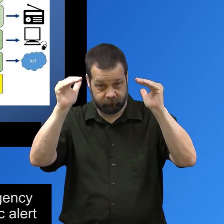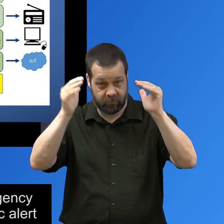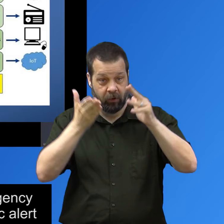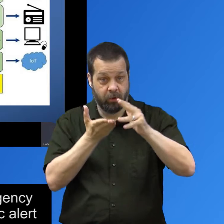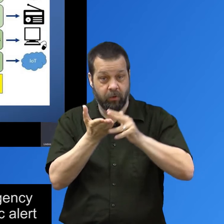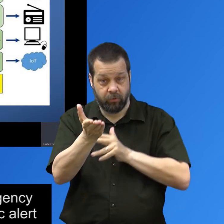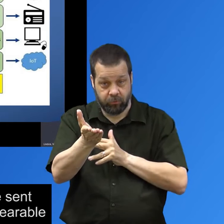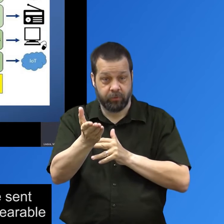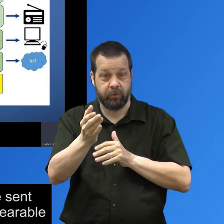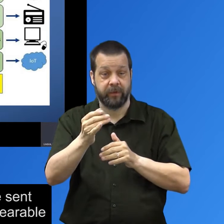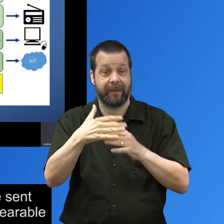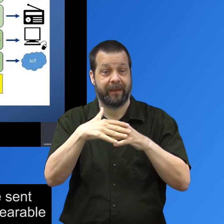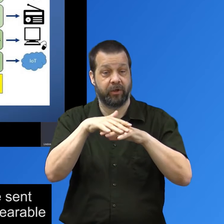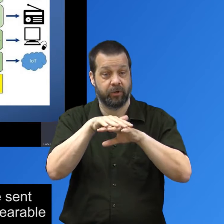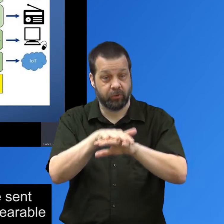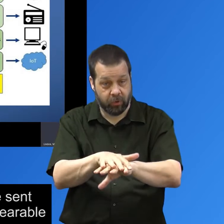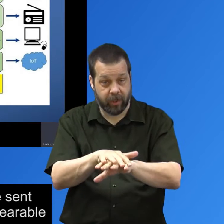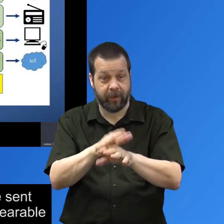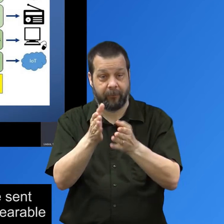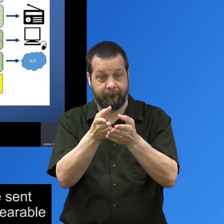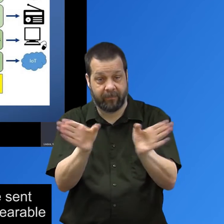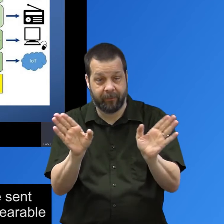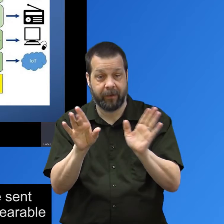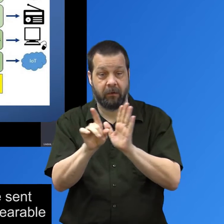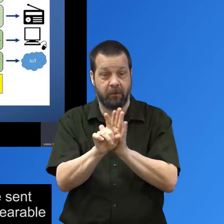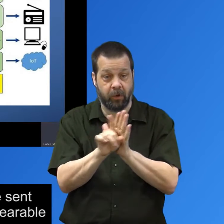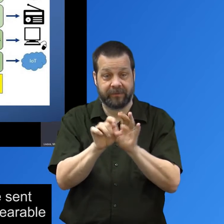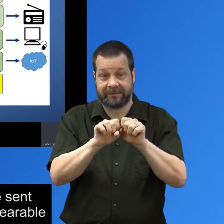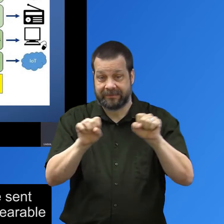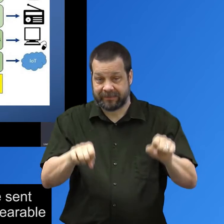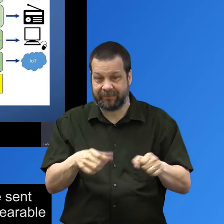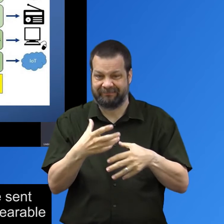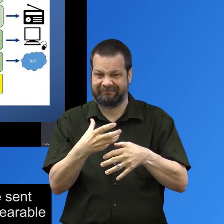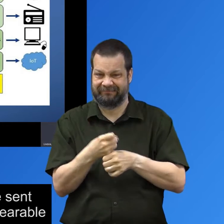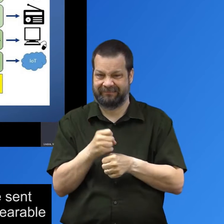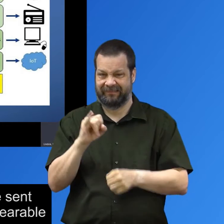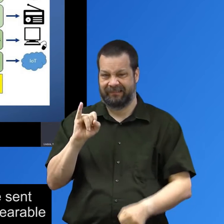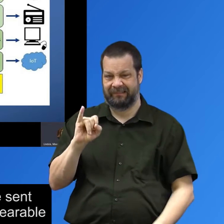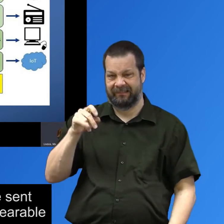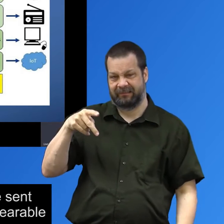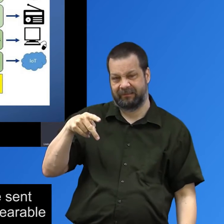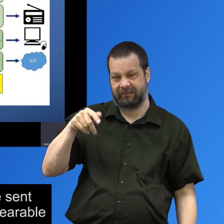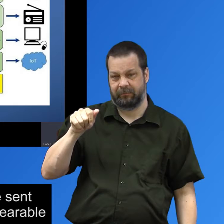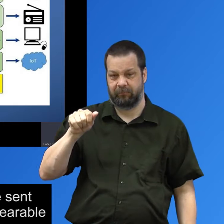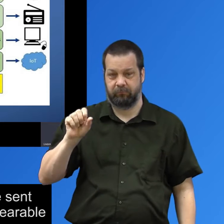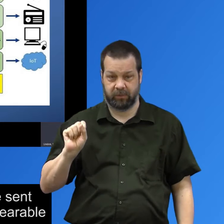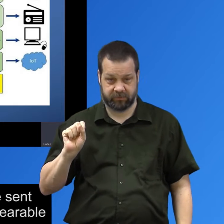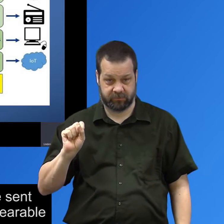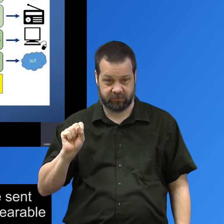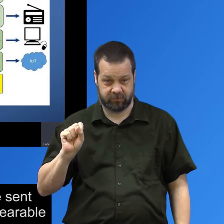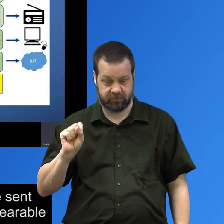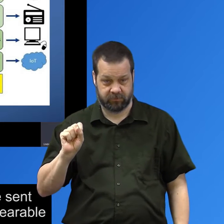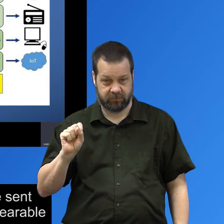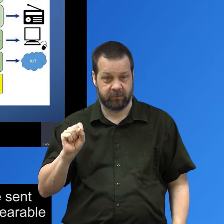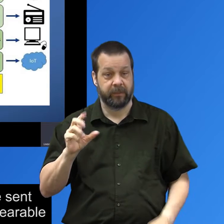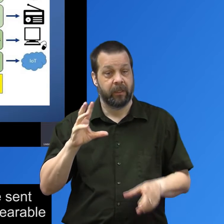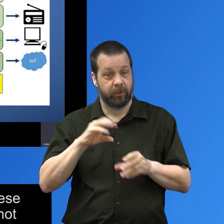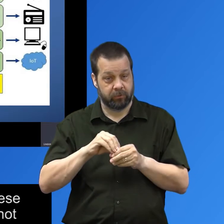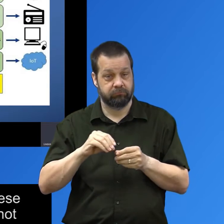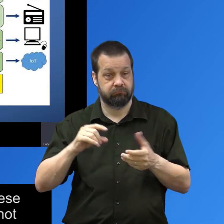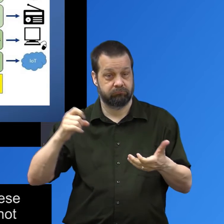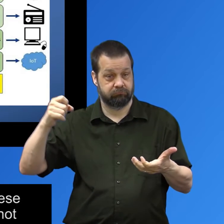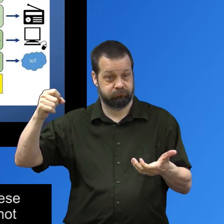Integrated Public Alert and Warning System, or Ipaws. These messages are sent through a variety of channels, including wireless and